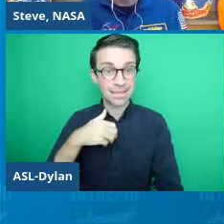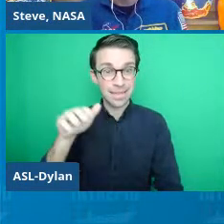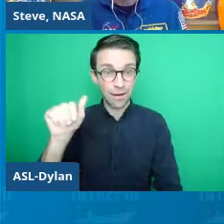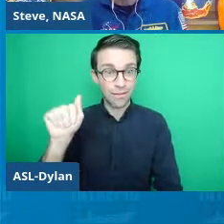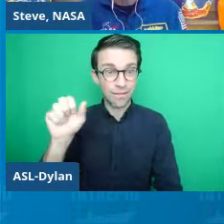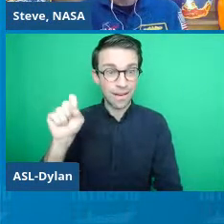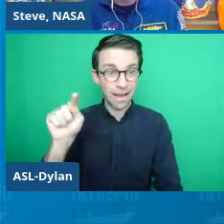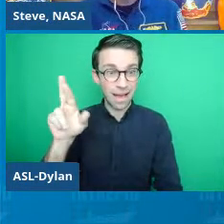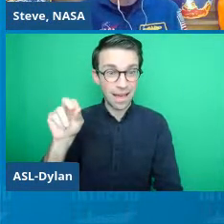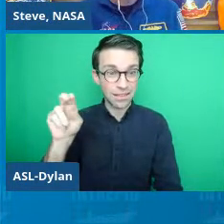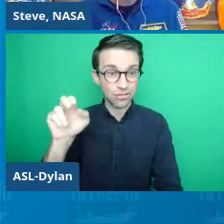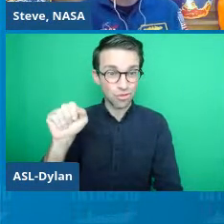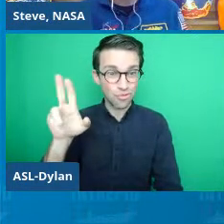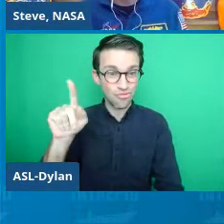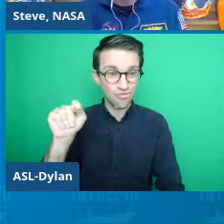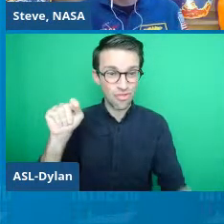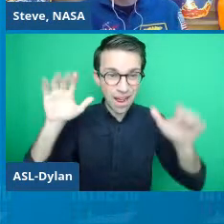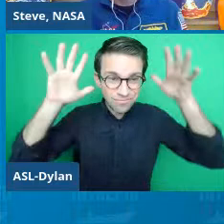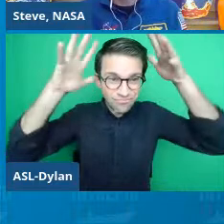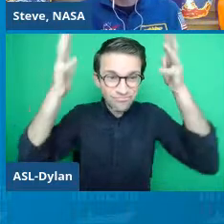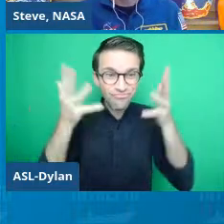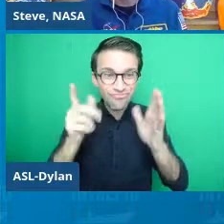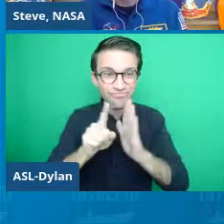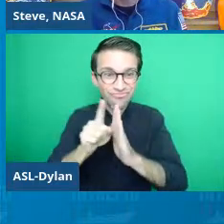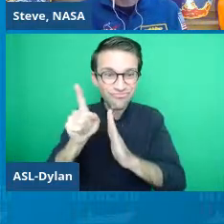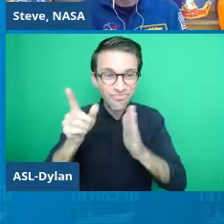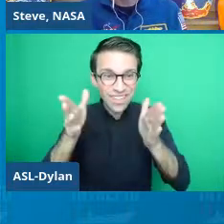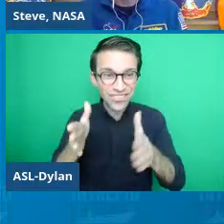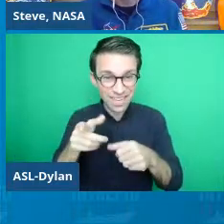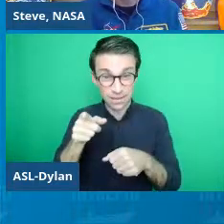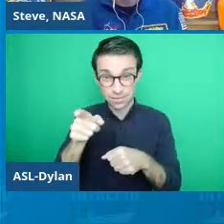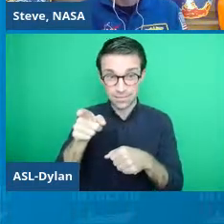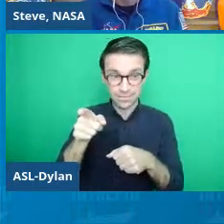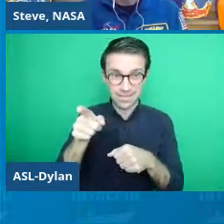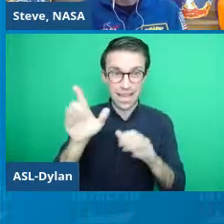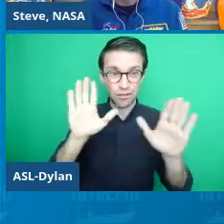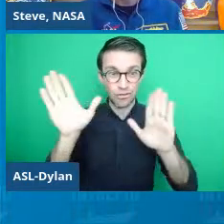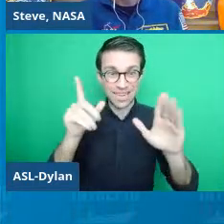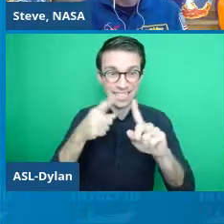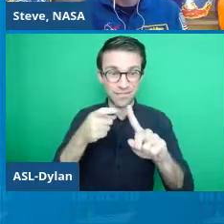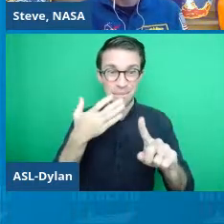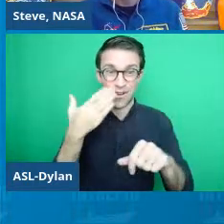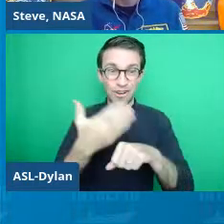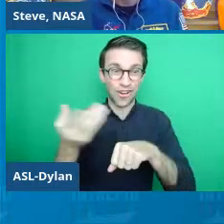is greetings from a good day at work. Next slide.